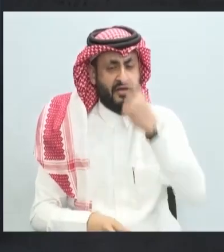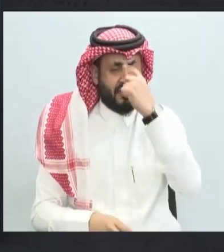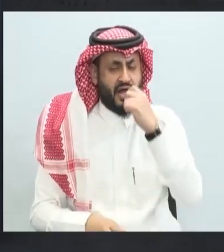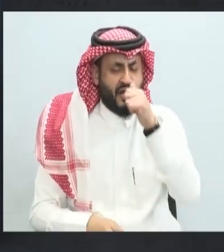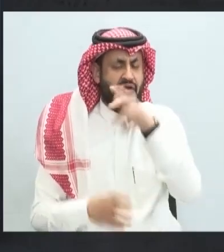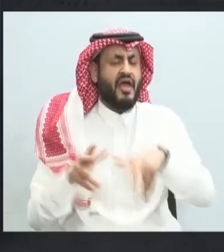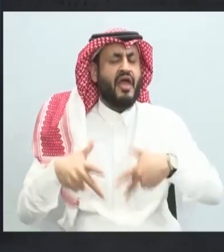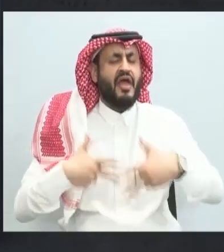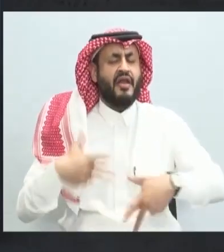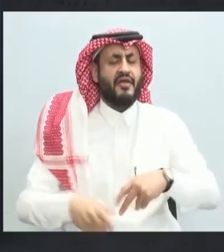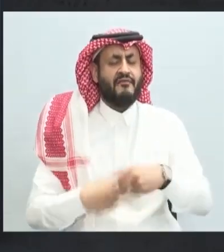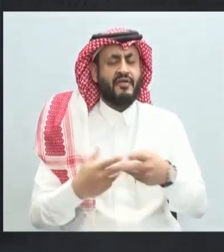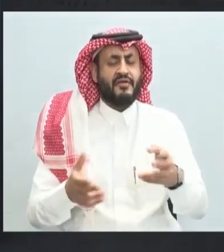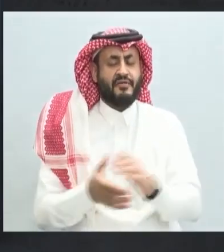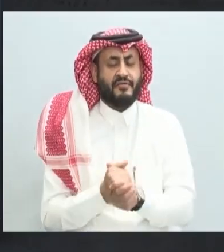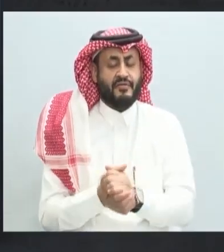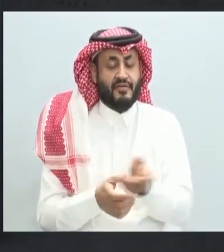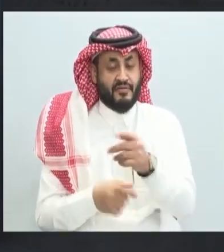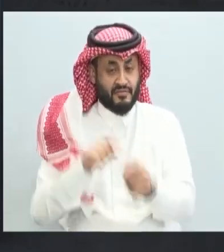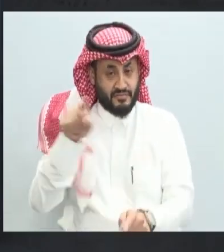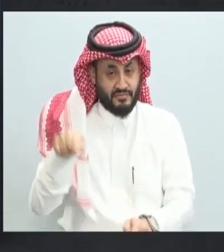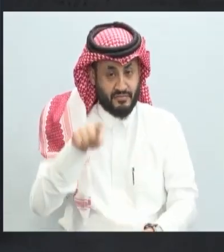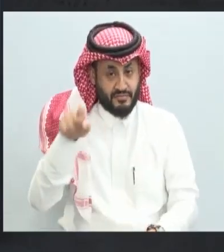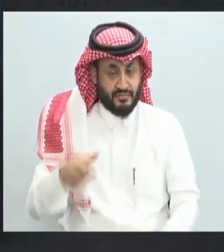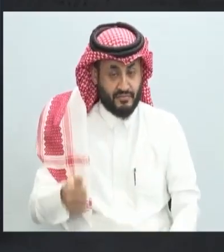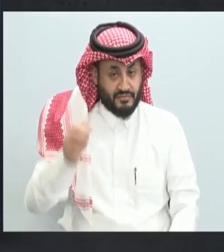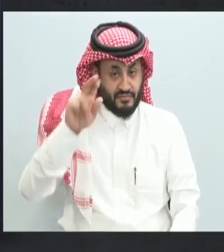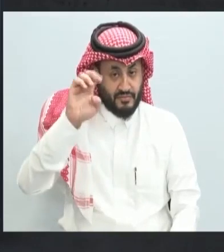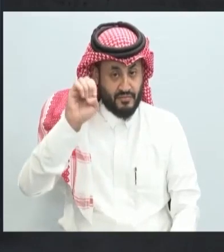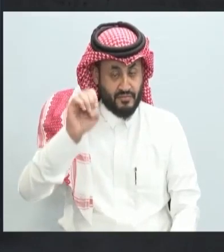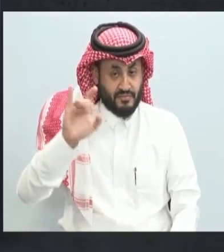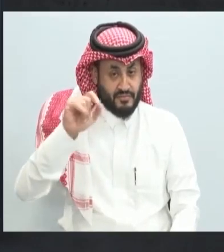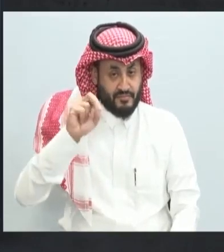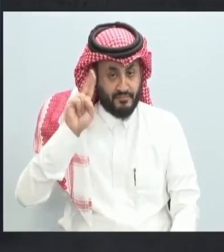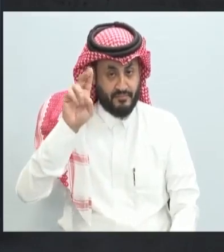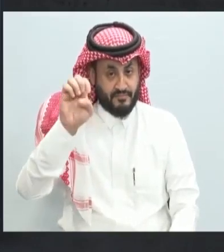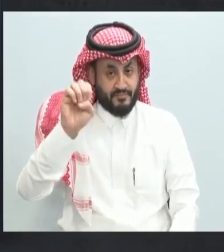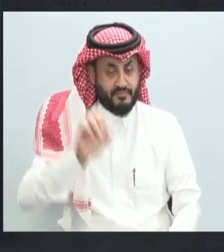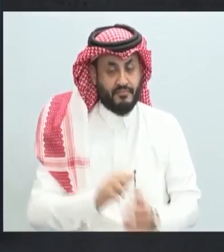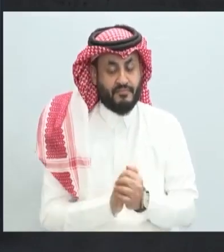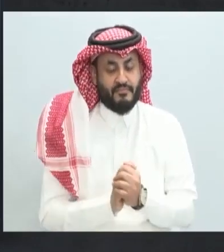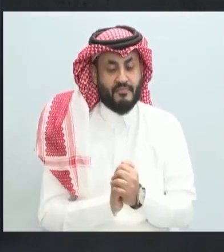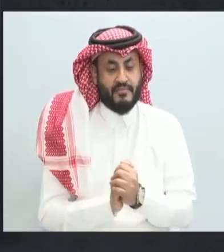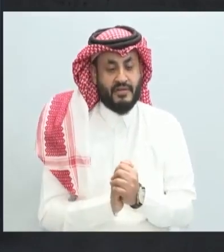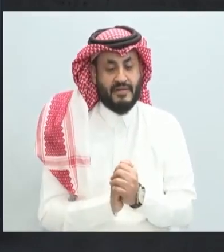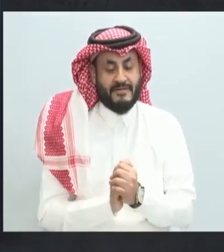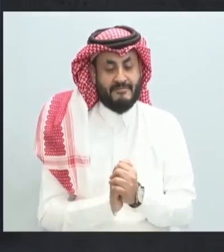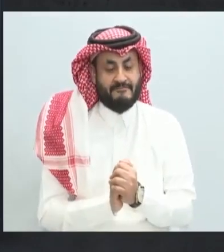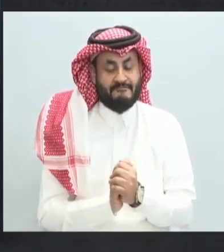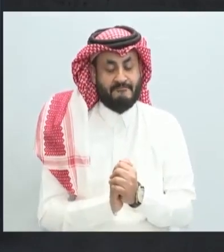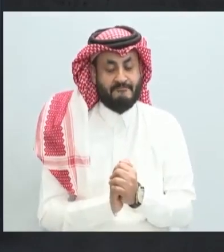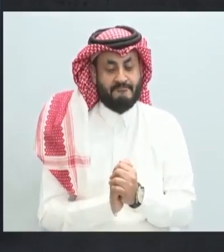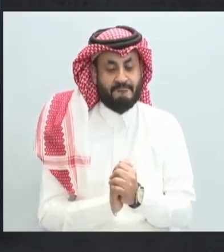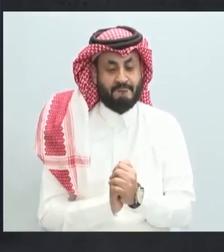think of any feeling as long you start your question with, are you? And we also learned